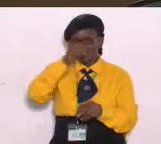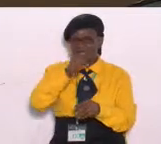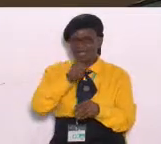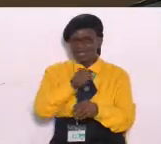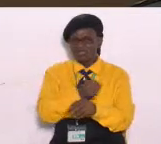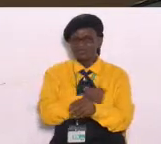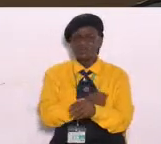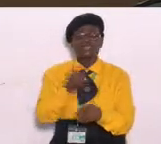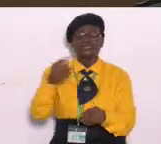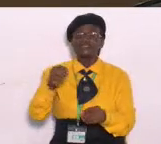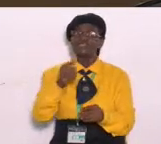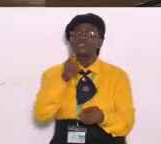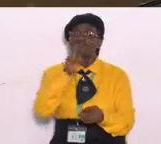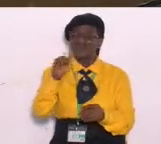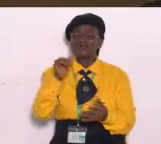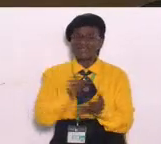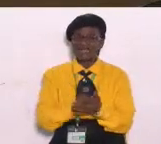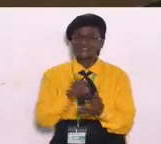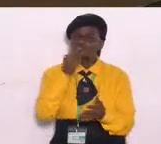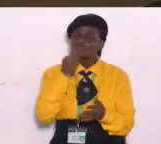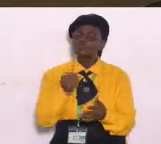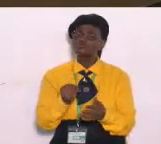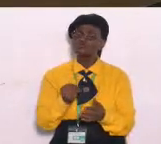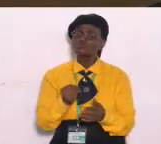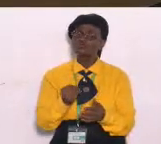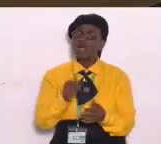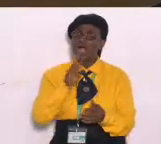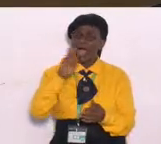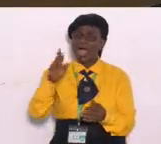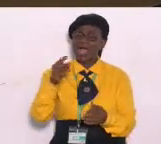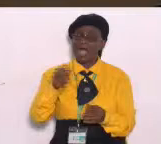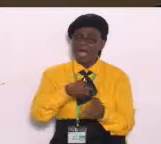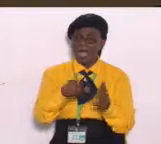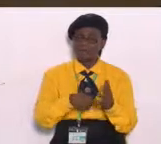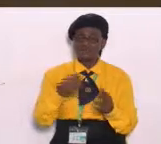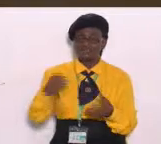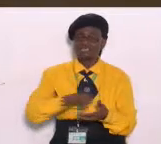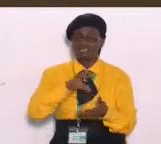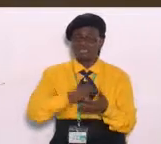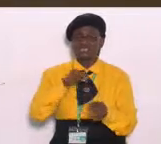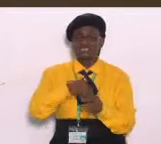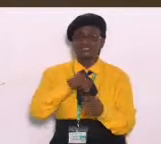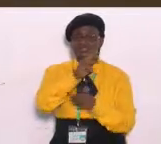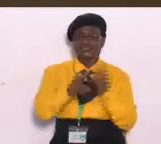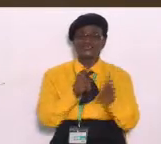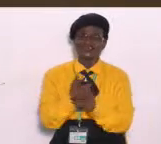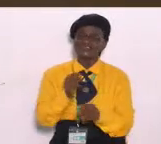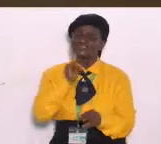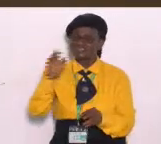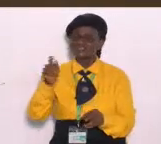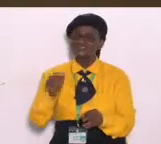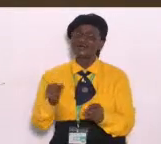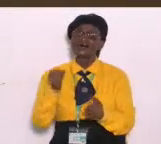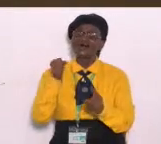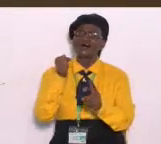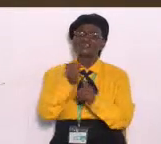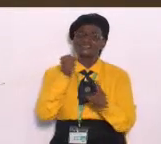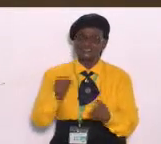the fact that the Jews are among the richest in the world is an accident.